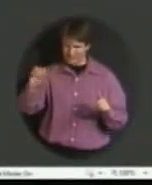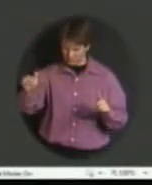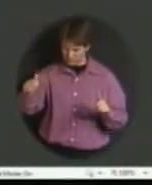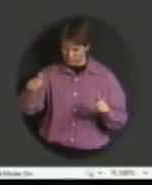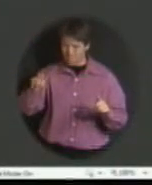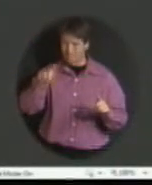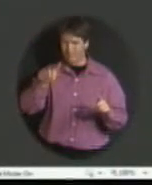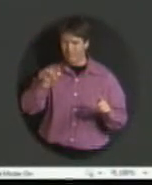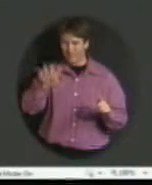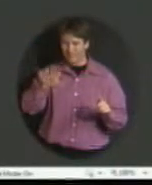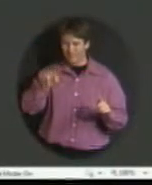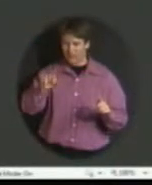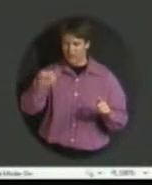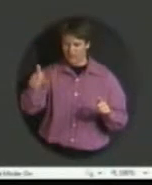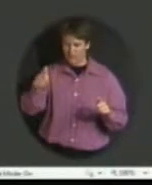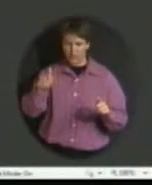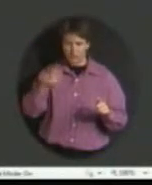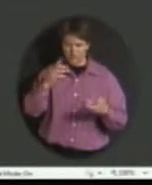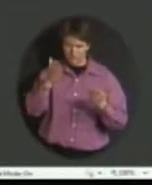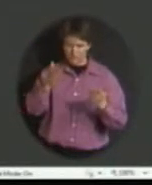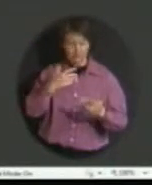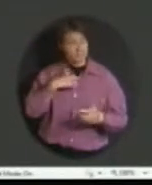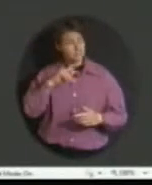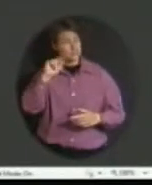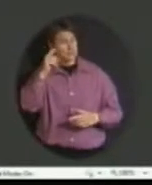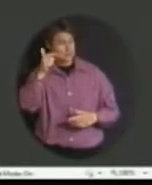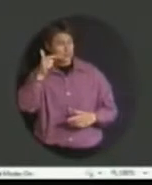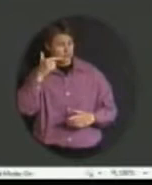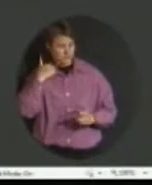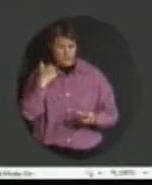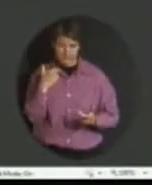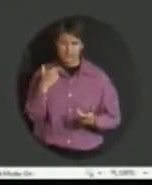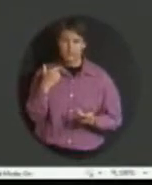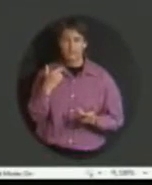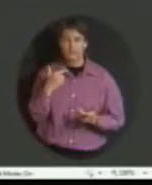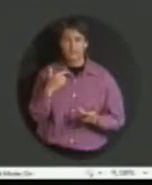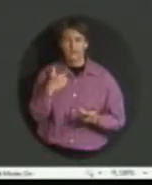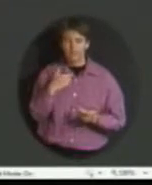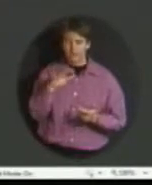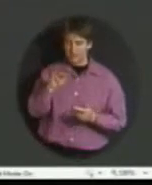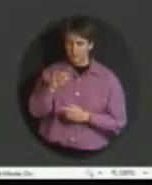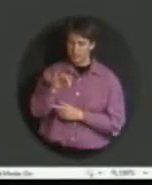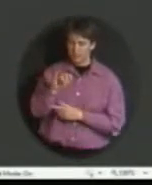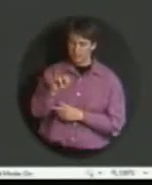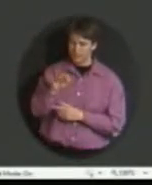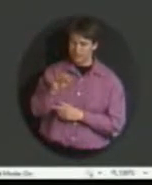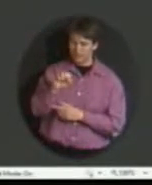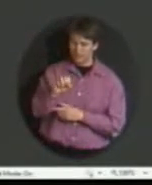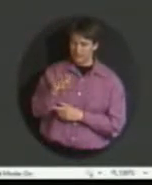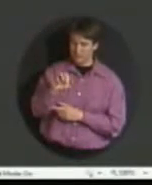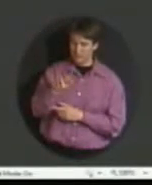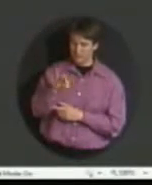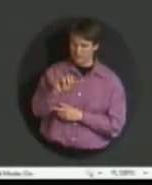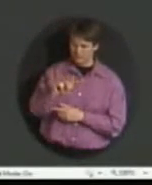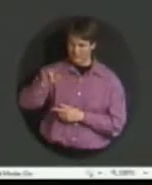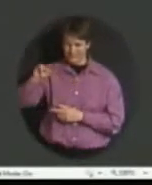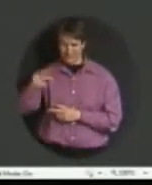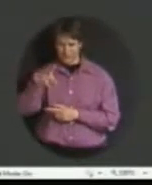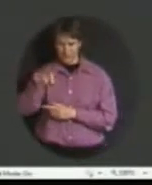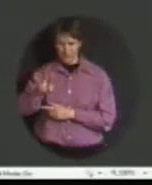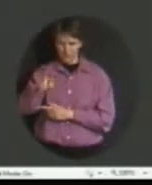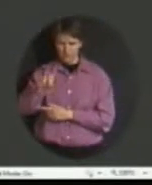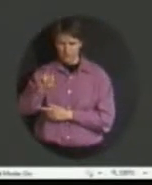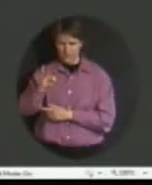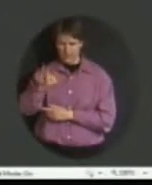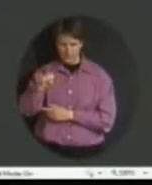presented. Second. I have a motion by Ms. Martin and a second by Dr. Daniels to approve the consent agenda